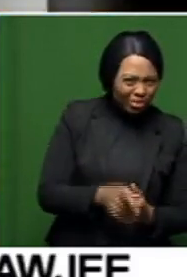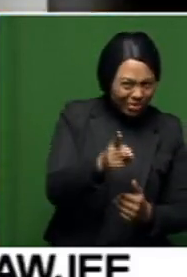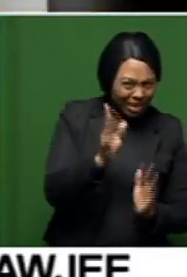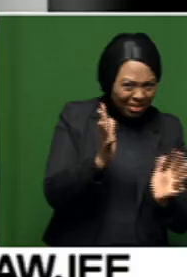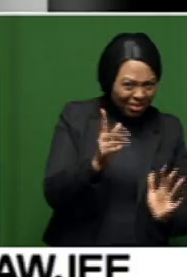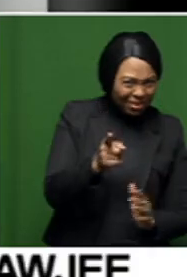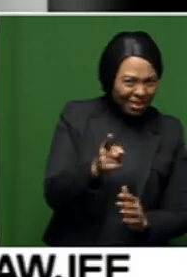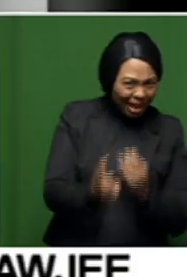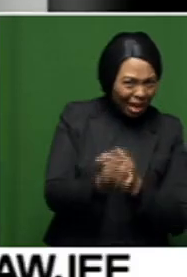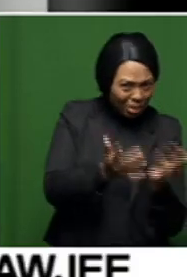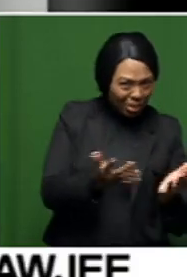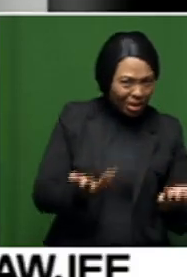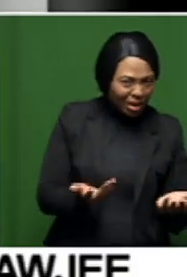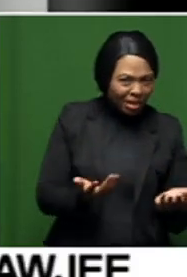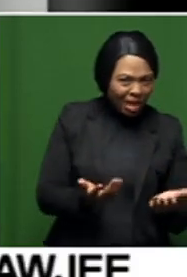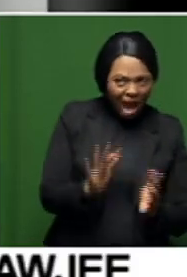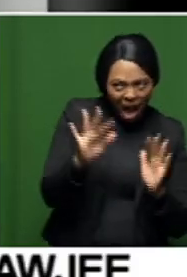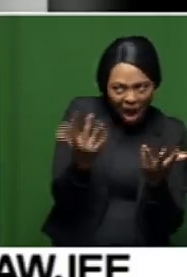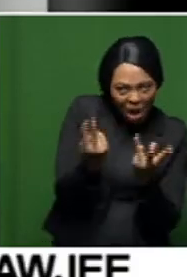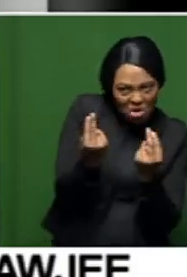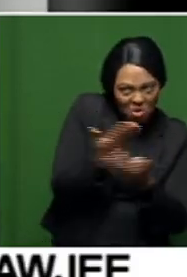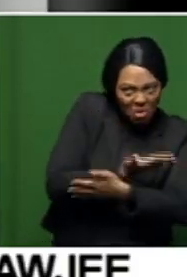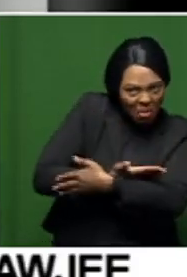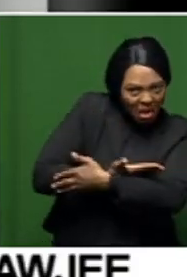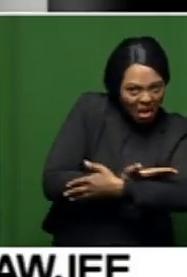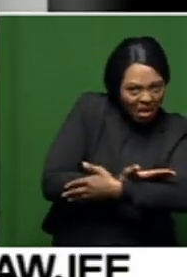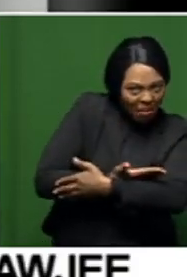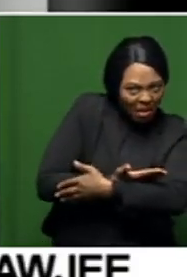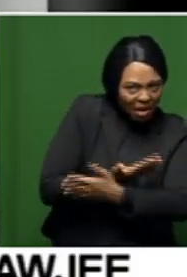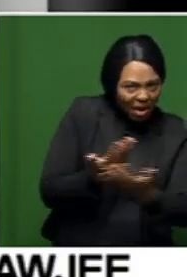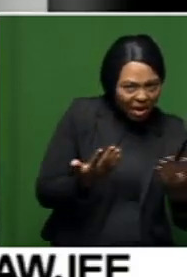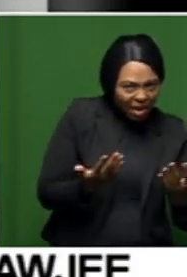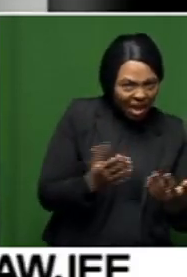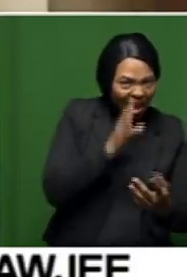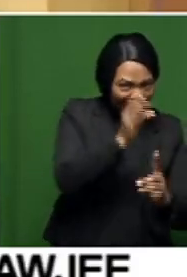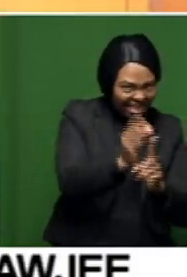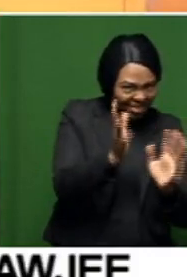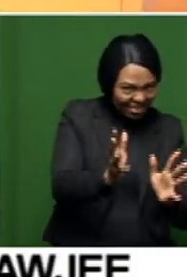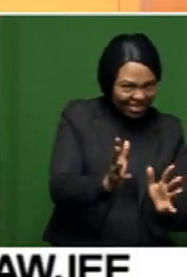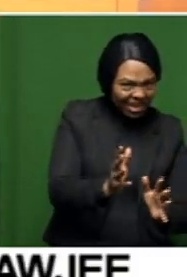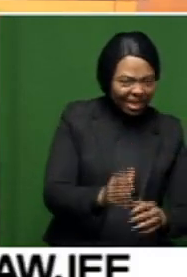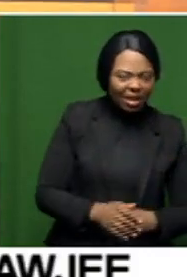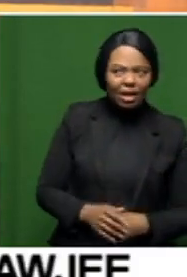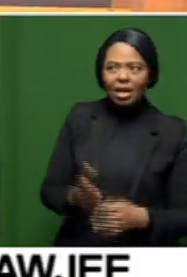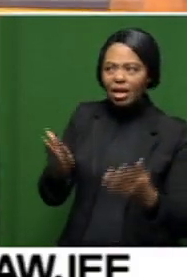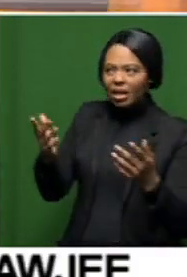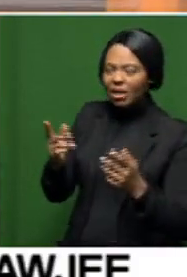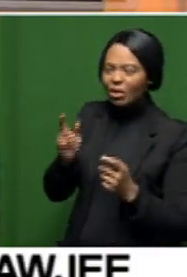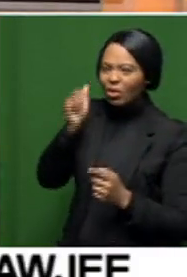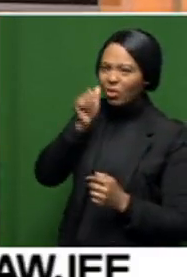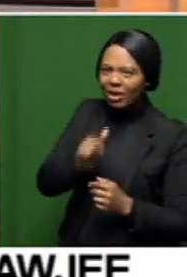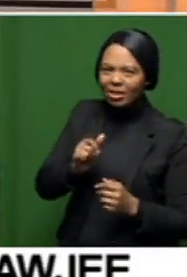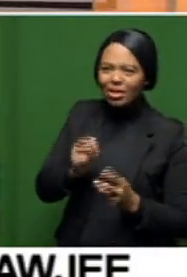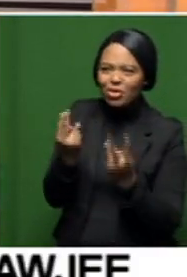like, how's the new baby, and they said that to you? And essentially, and when you're tired, I mean, a new mom, you